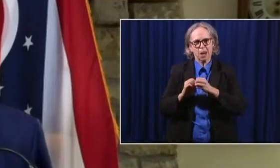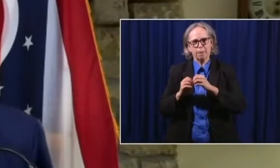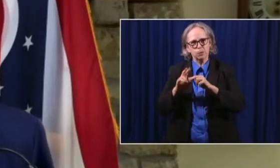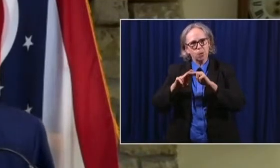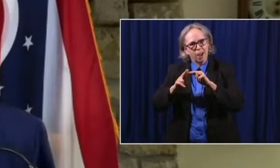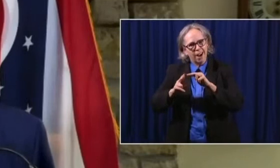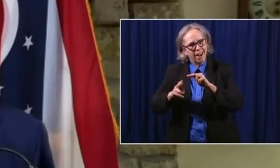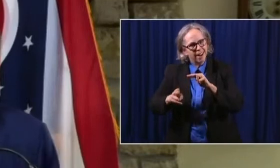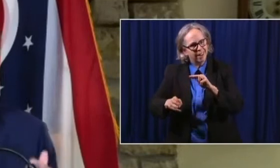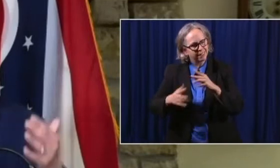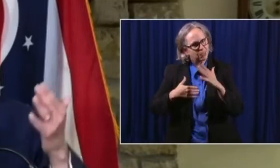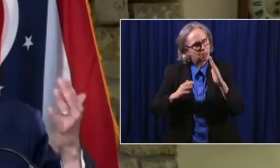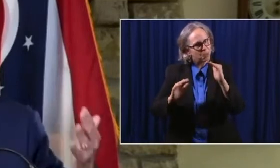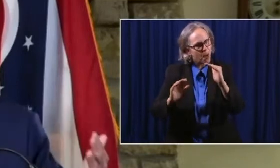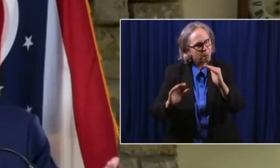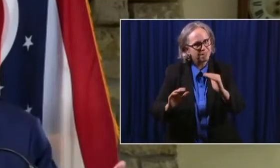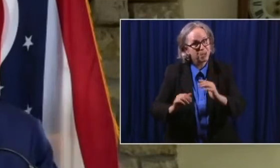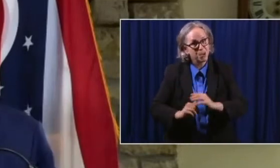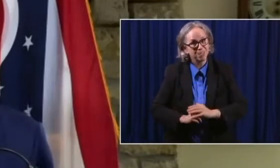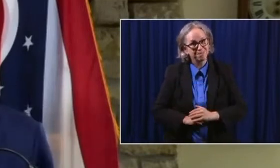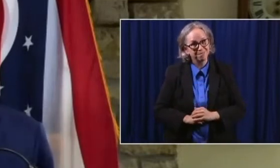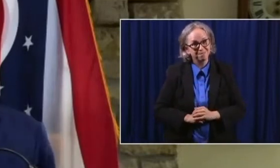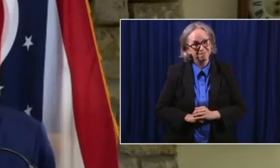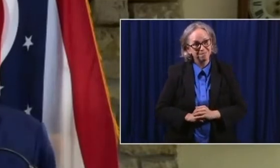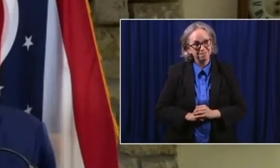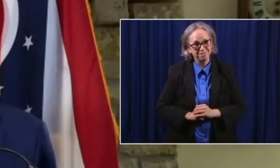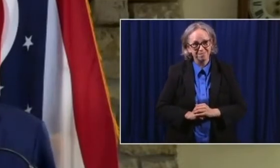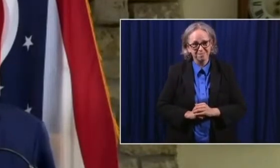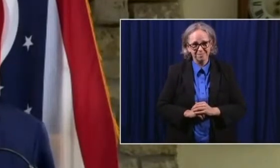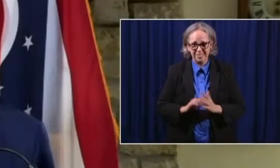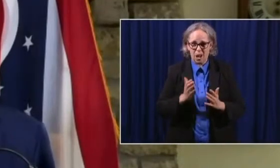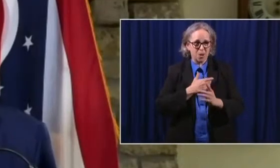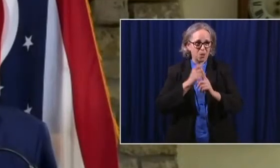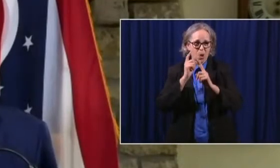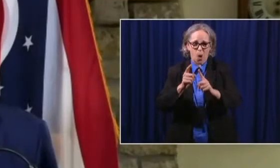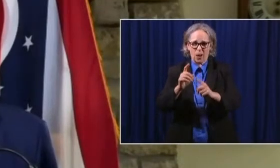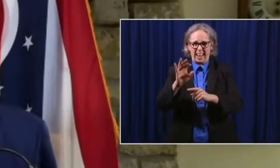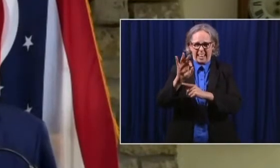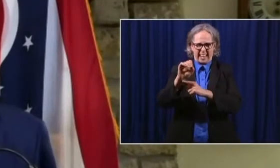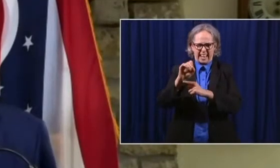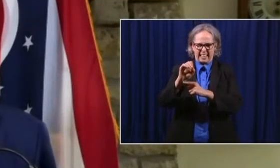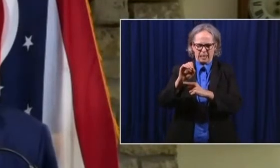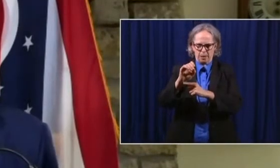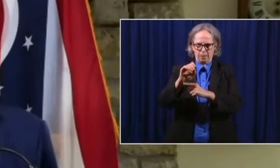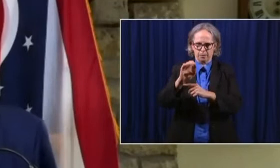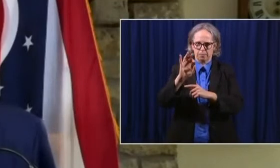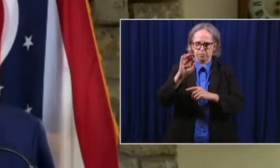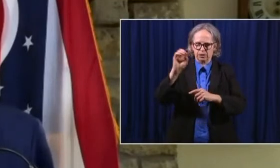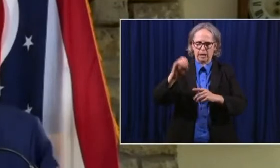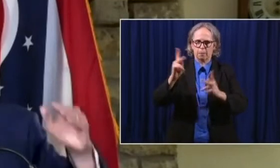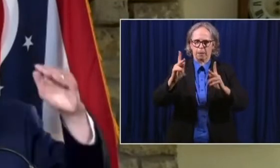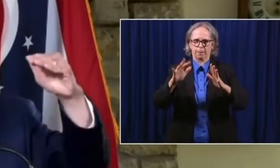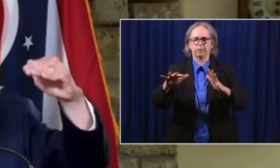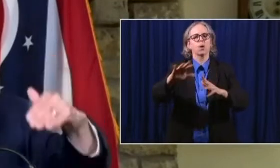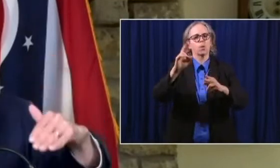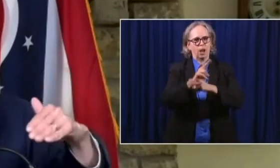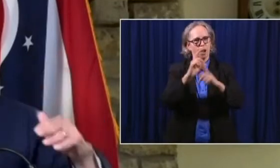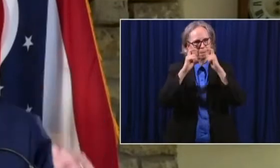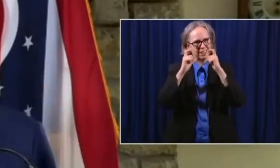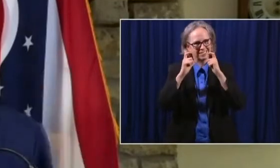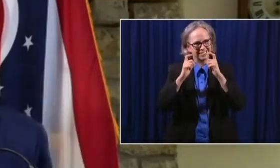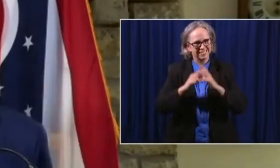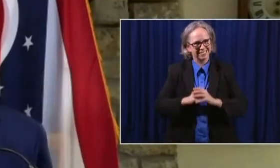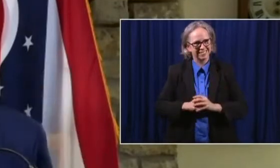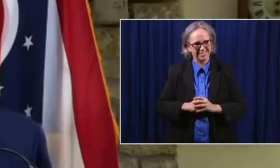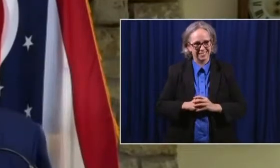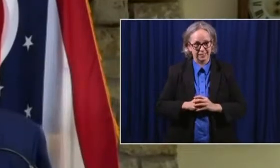up dramatically, where you're getting 90% or so, we started seeing a slowdown and then a starting to come down in the